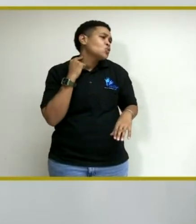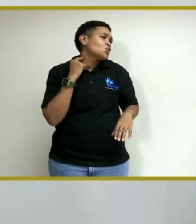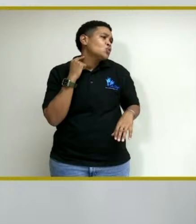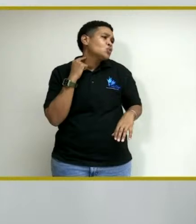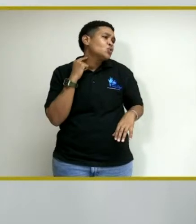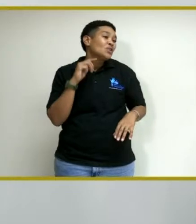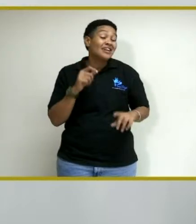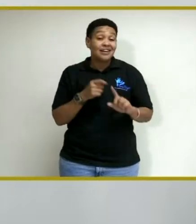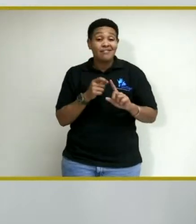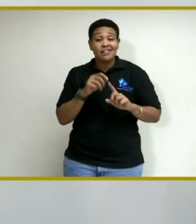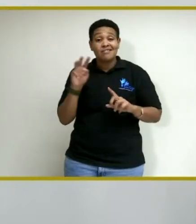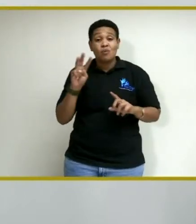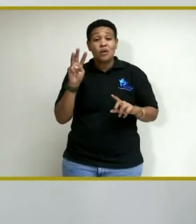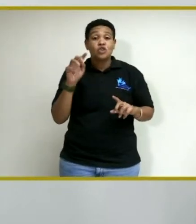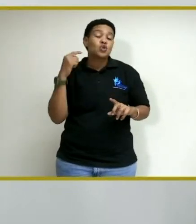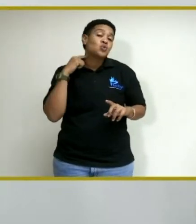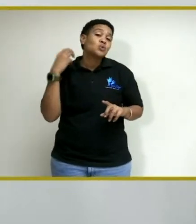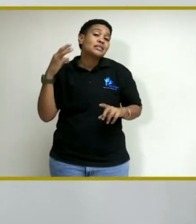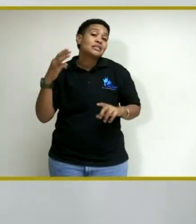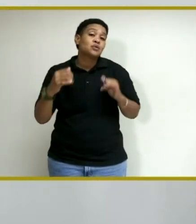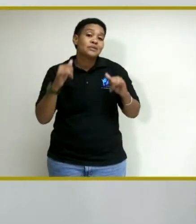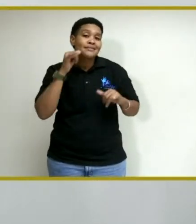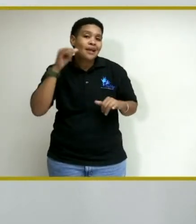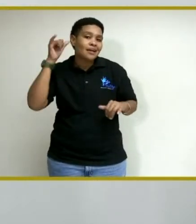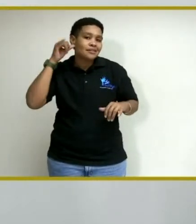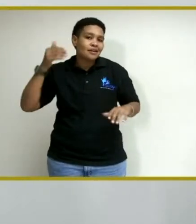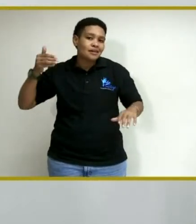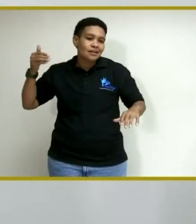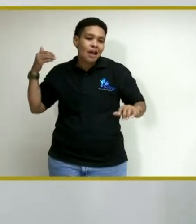effective Wednesday, June 16, which was yesterday,